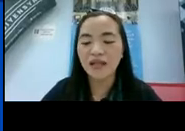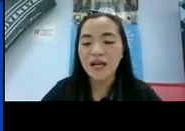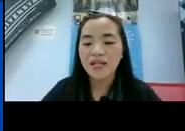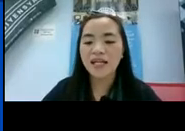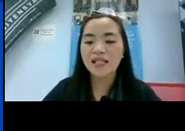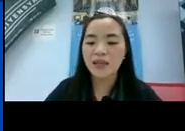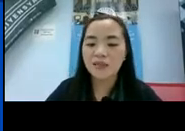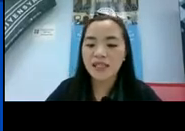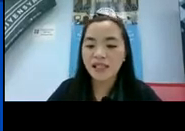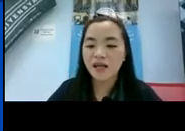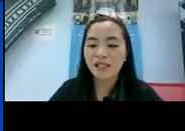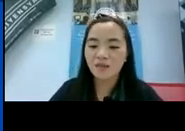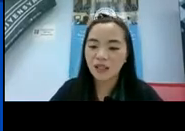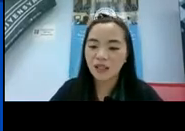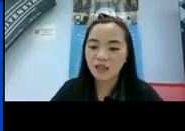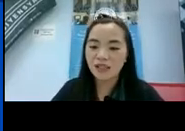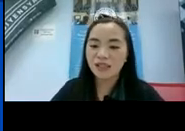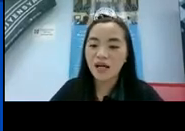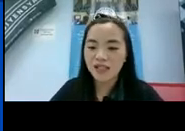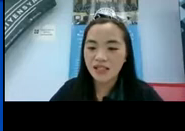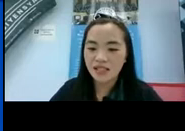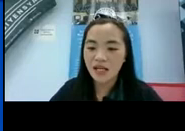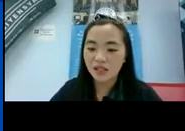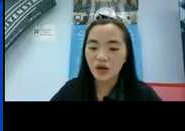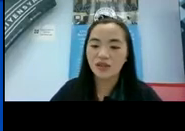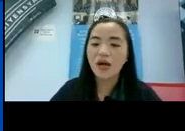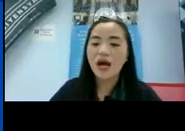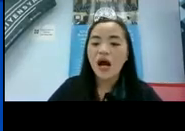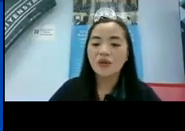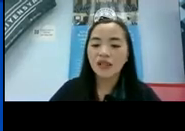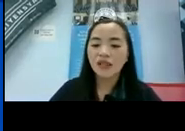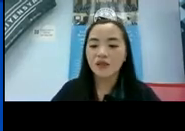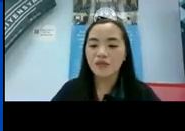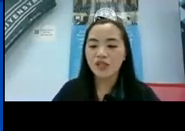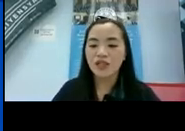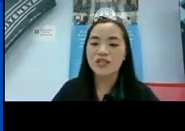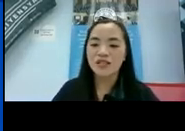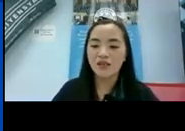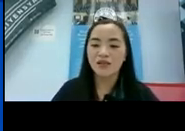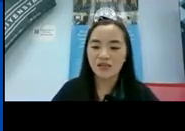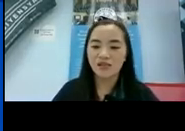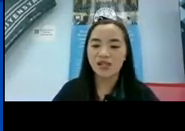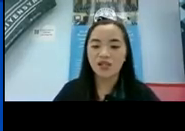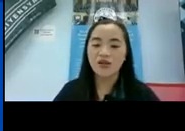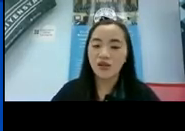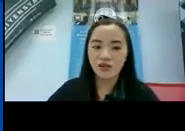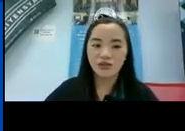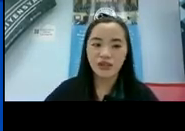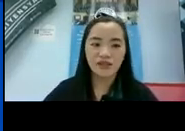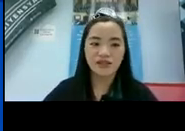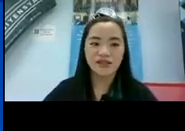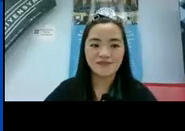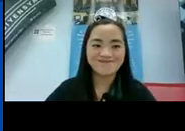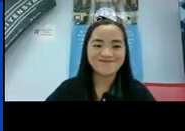avail. This will be discussed by Mr. RJC Escondo, our information system researcher